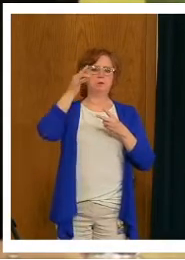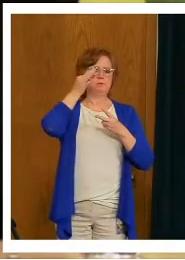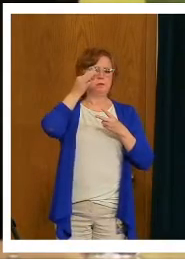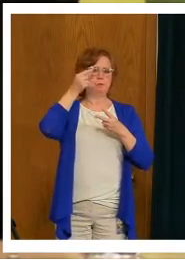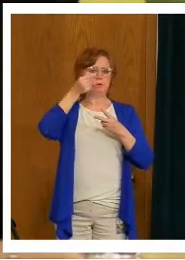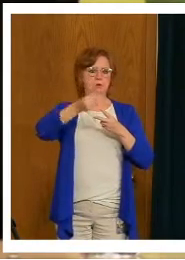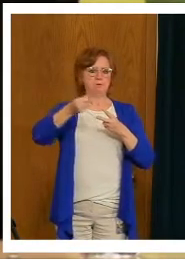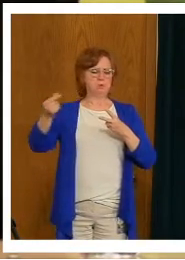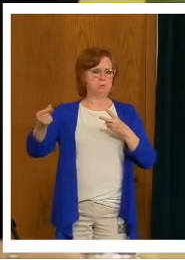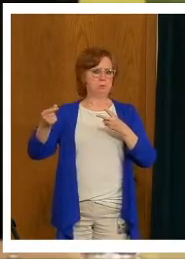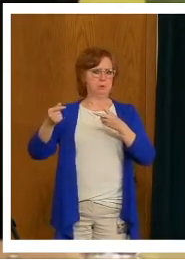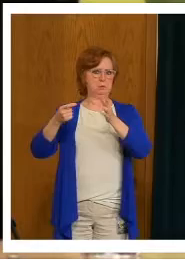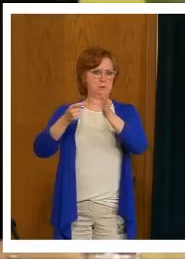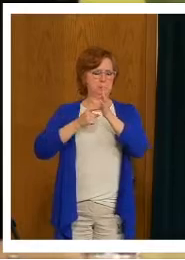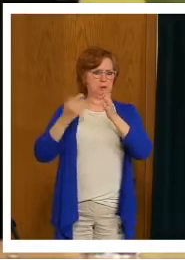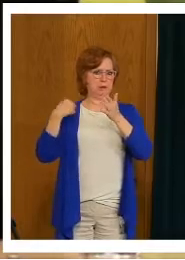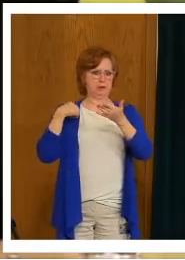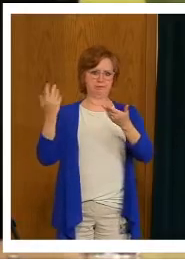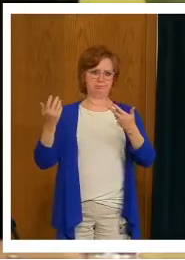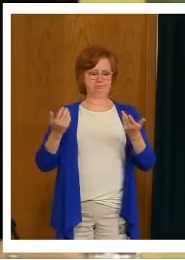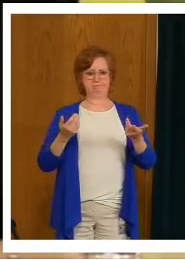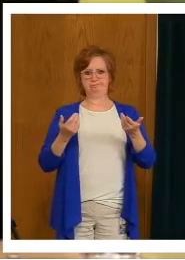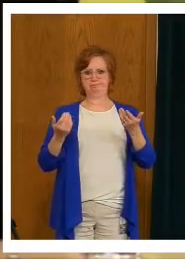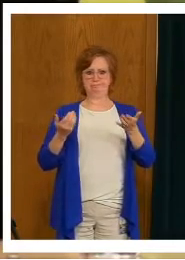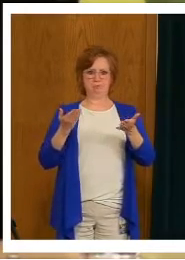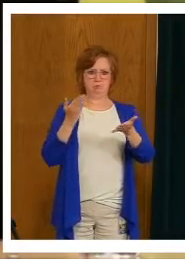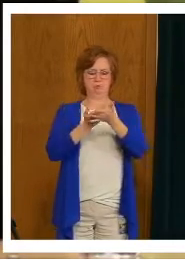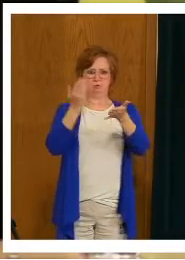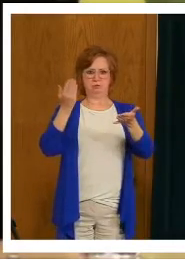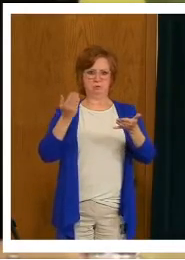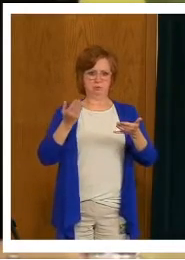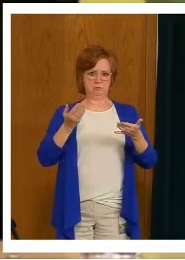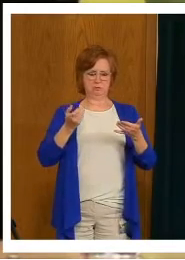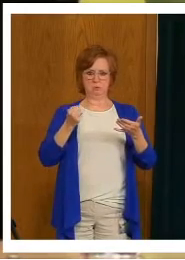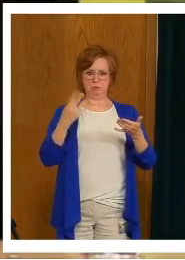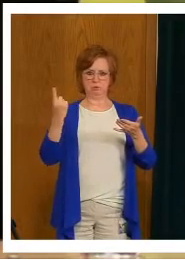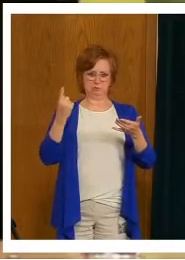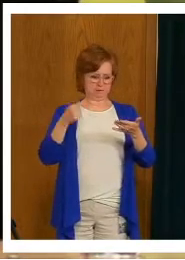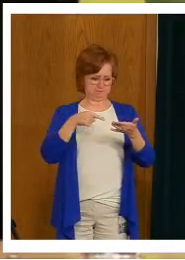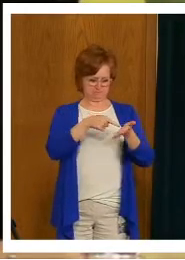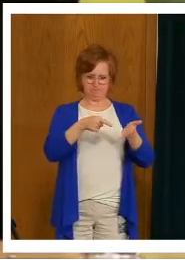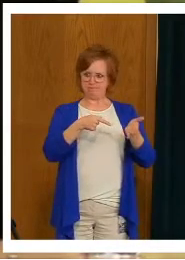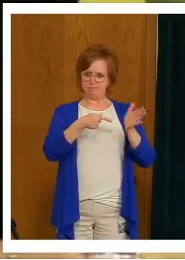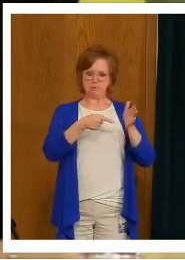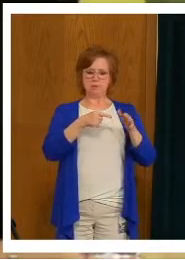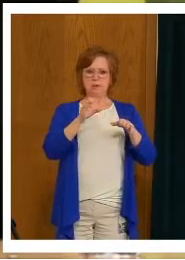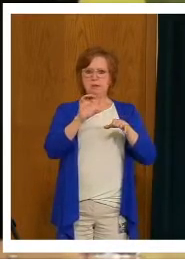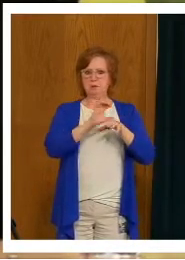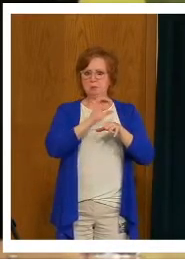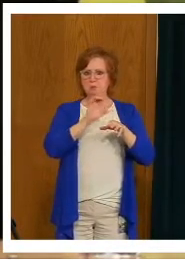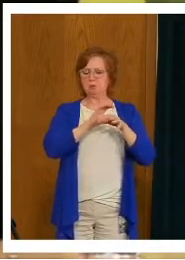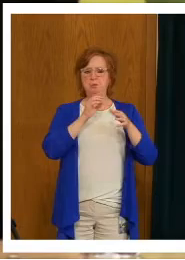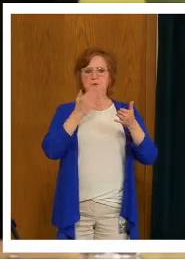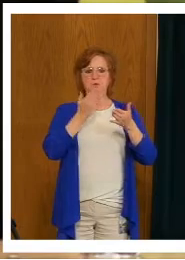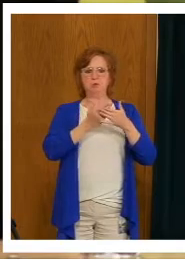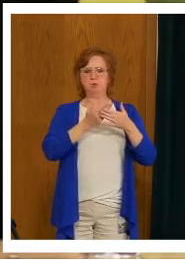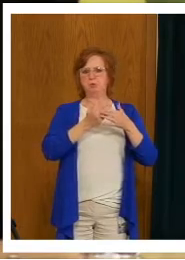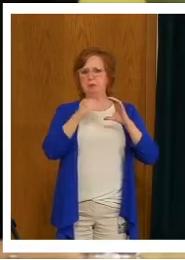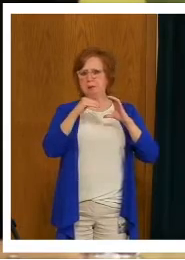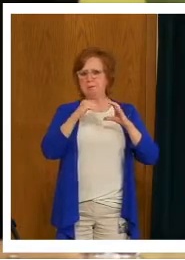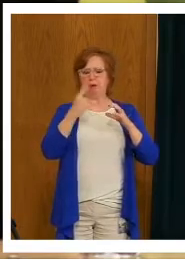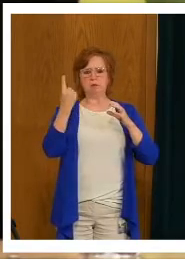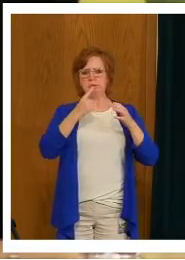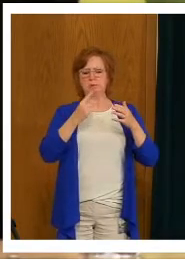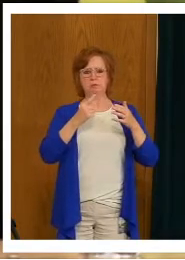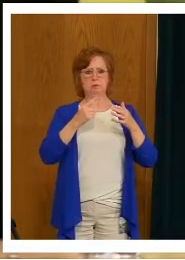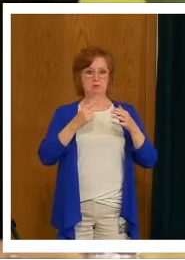have that indicates that you have been fully vaccinated for those people that may be necessarily traveling abroad? And now I understand we're